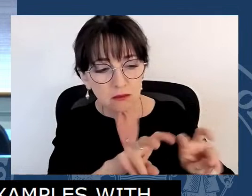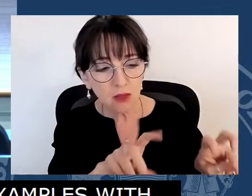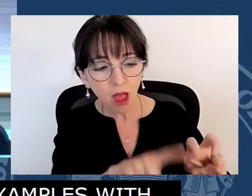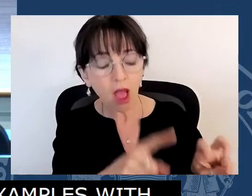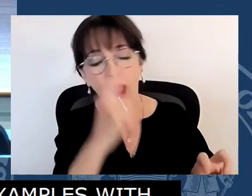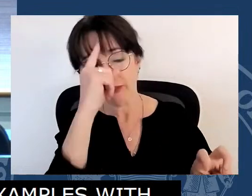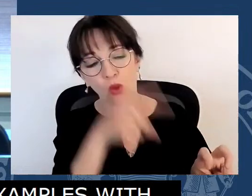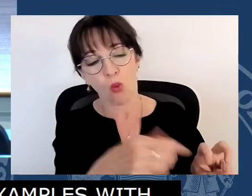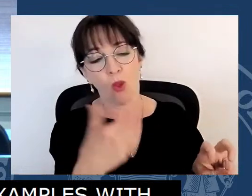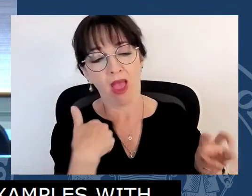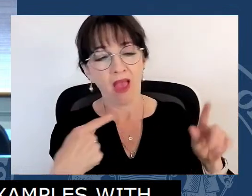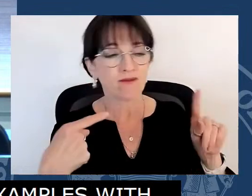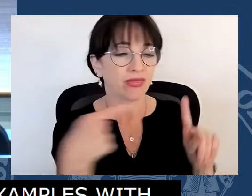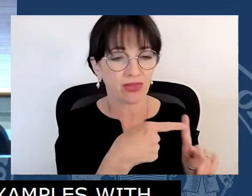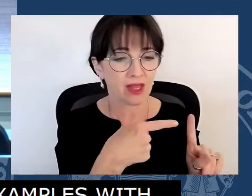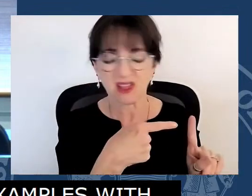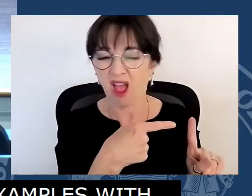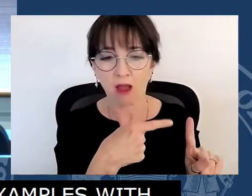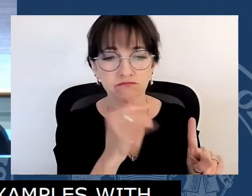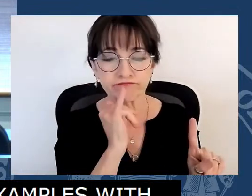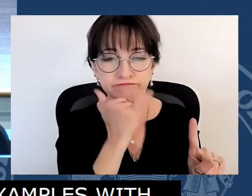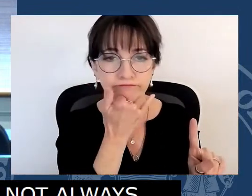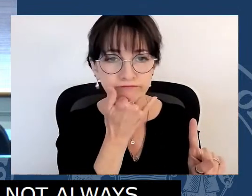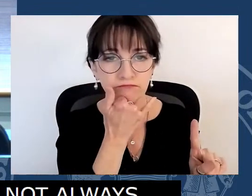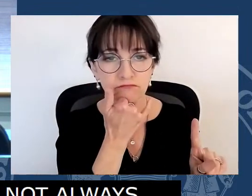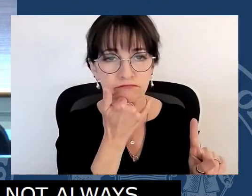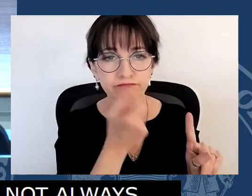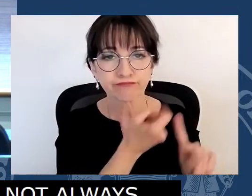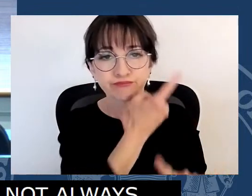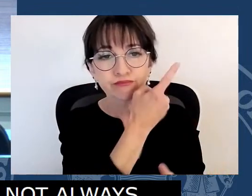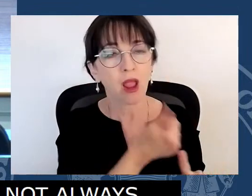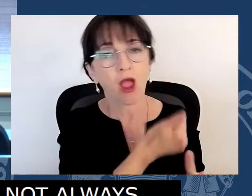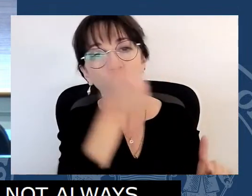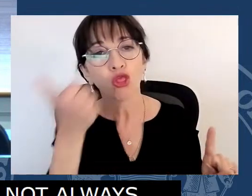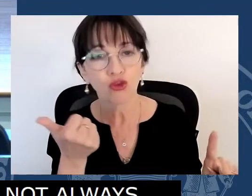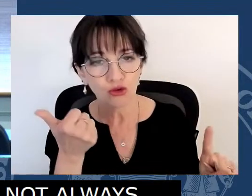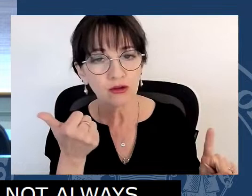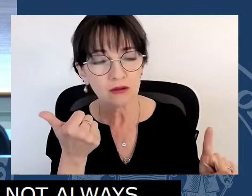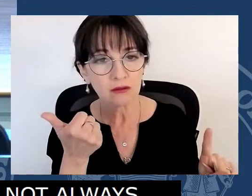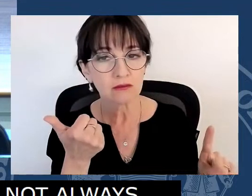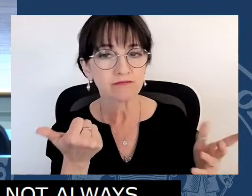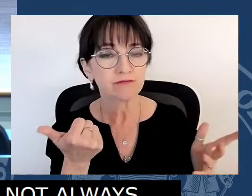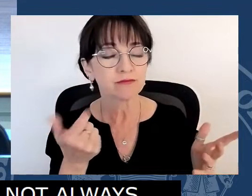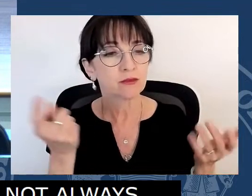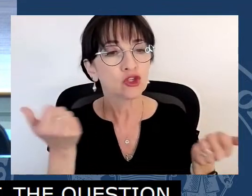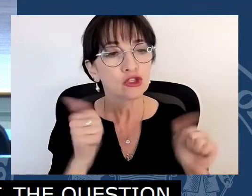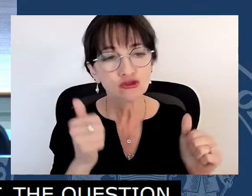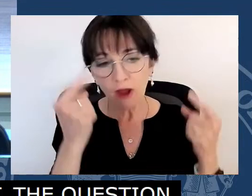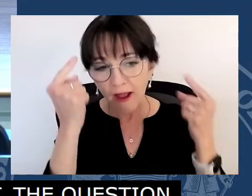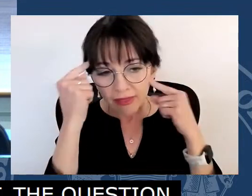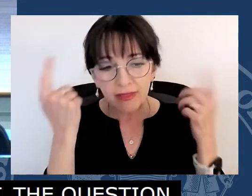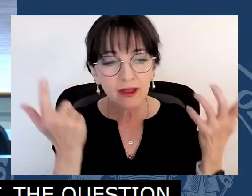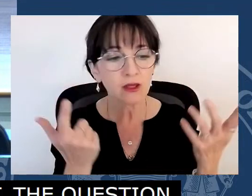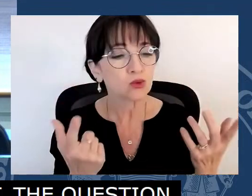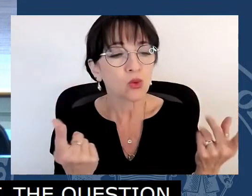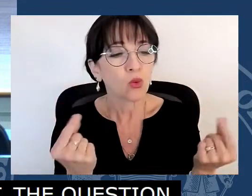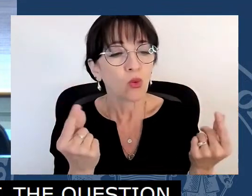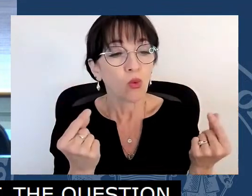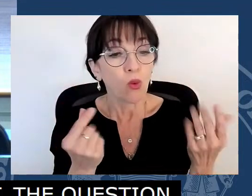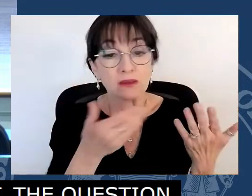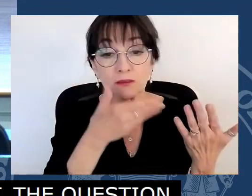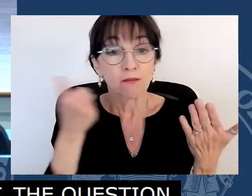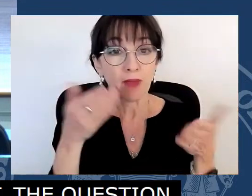The question really is, what's the most efficient and most effective way to do it? And that's what we're trying to